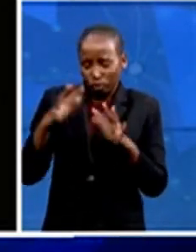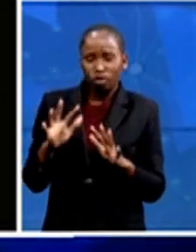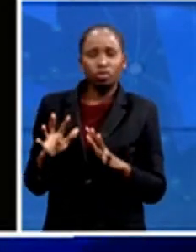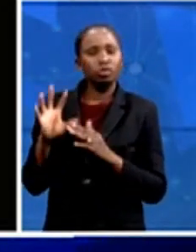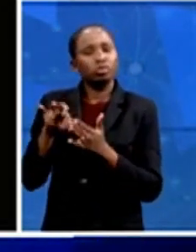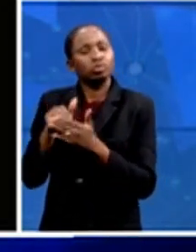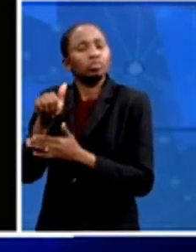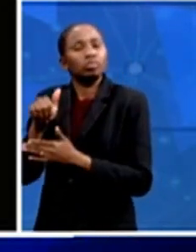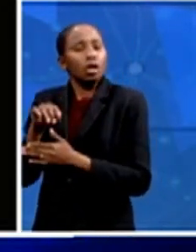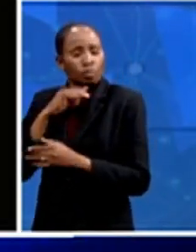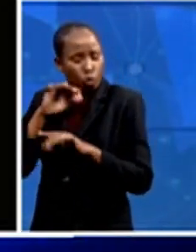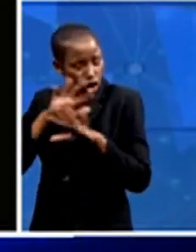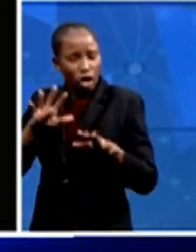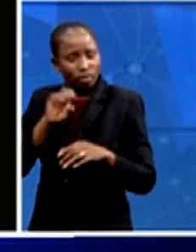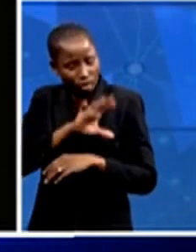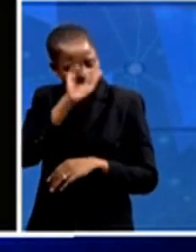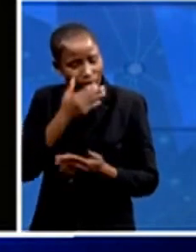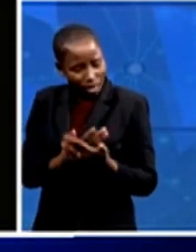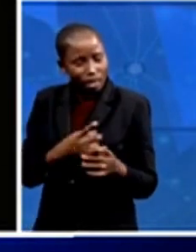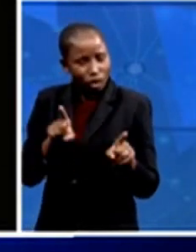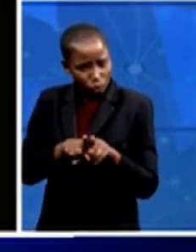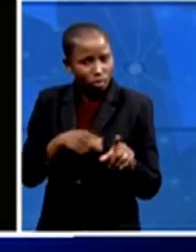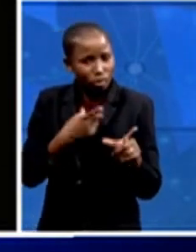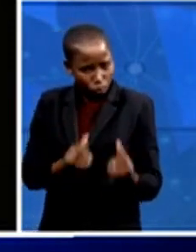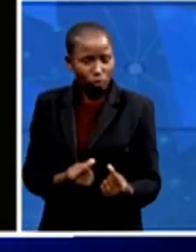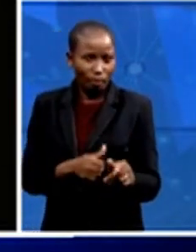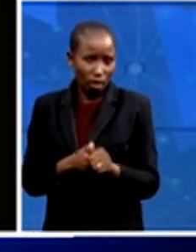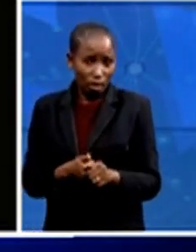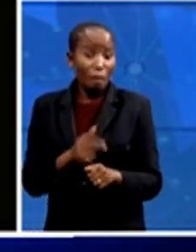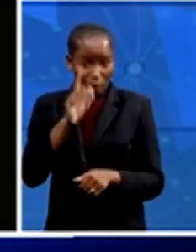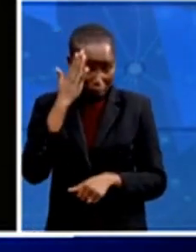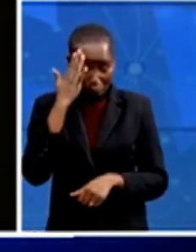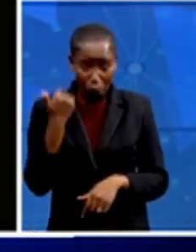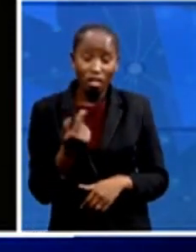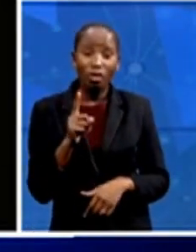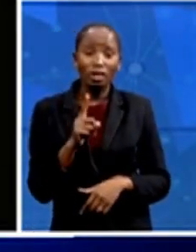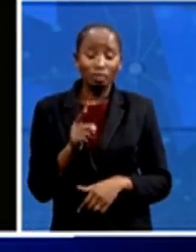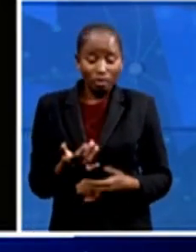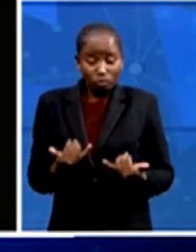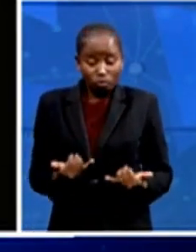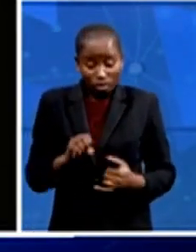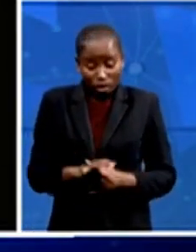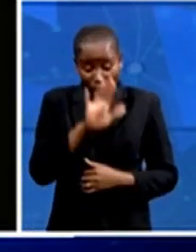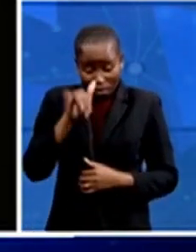you know very well that, Desiree, in our country, the Constitution does stipulate, Constitution